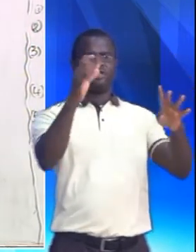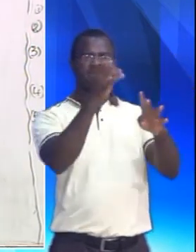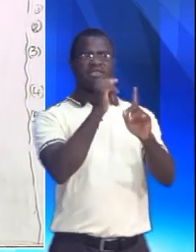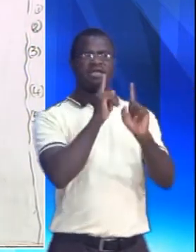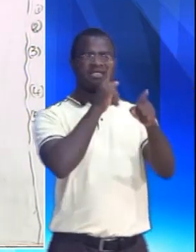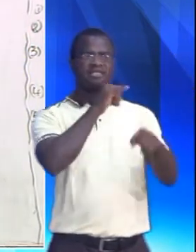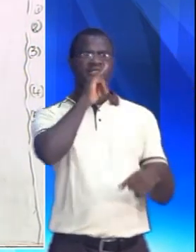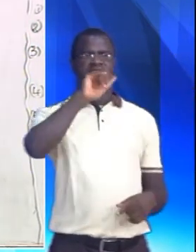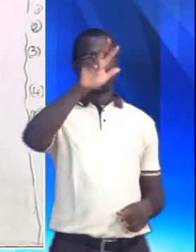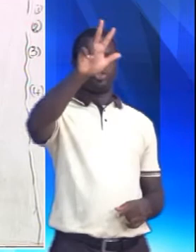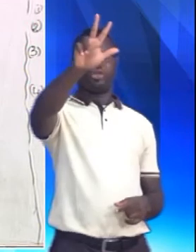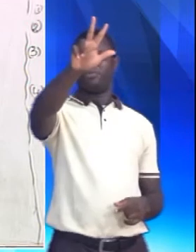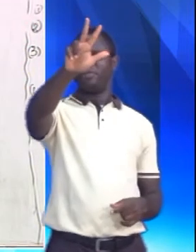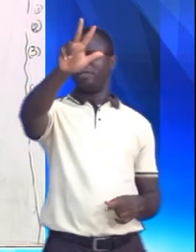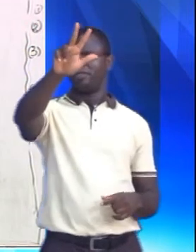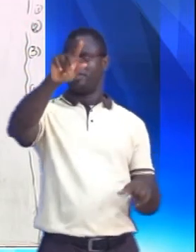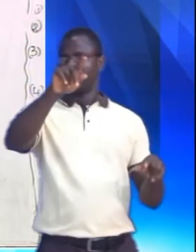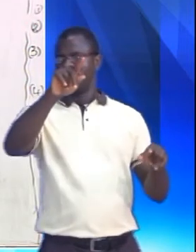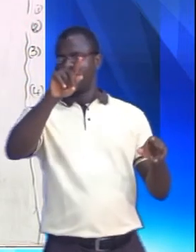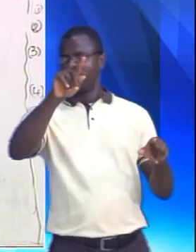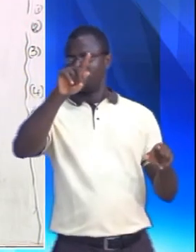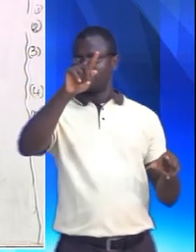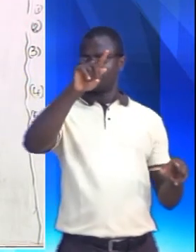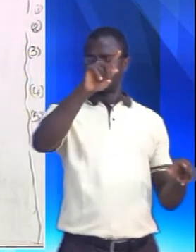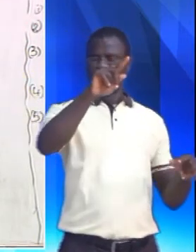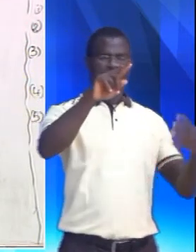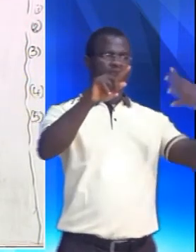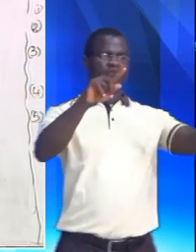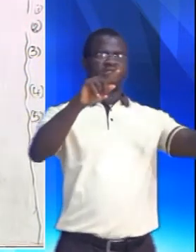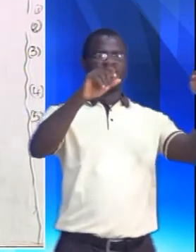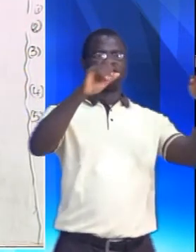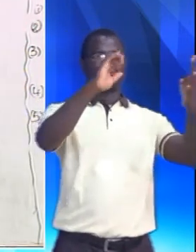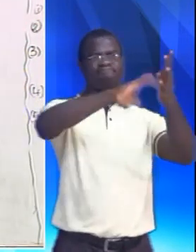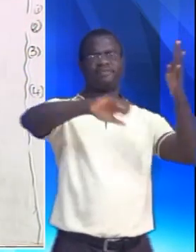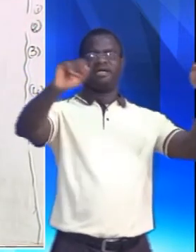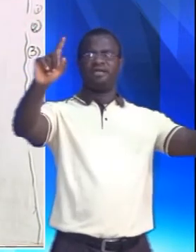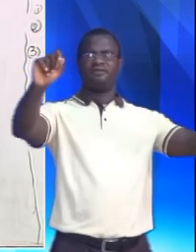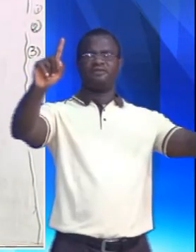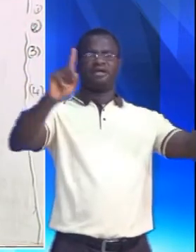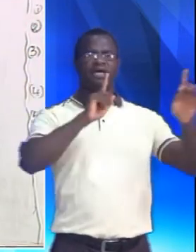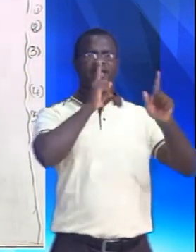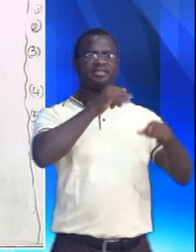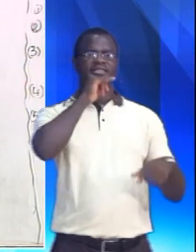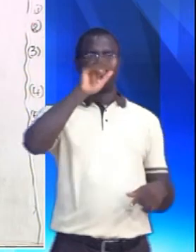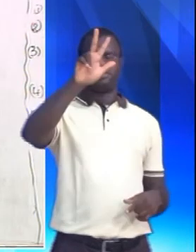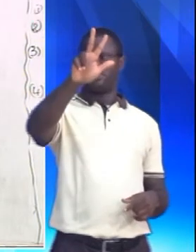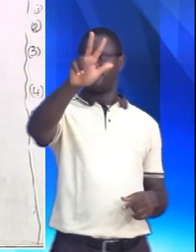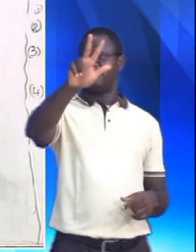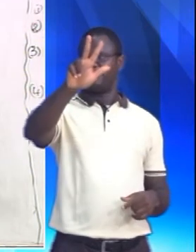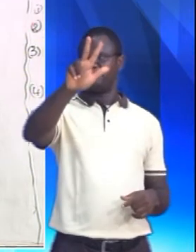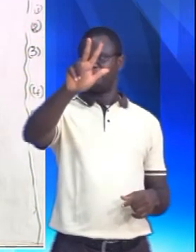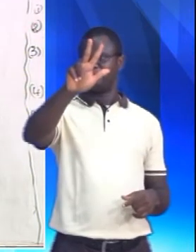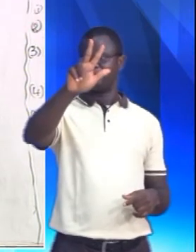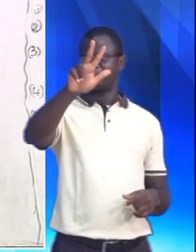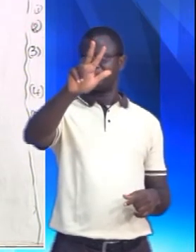minus 11. If you have 14 mangoes and you have to give 11